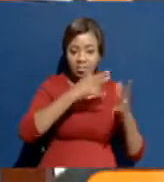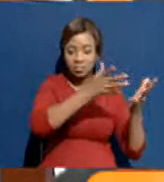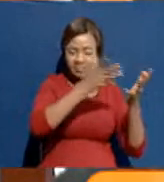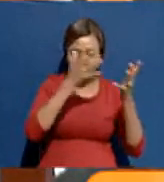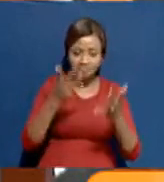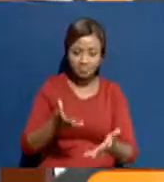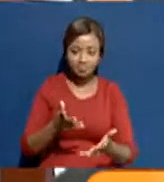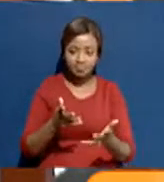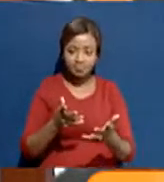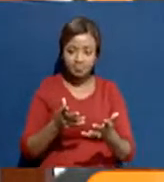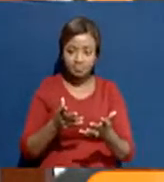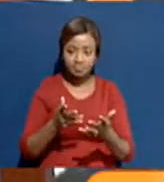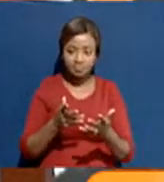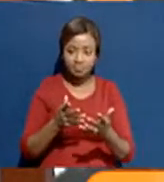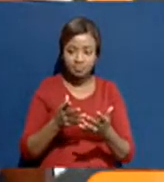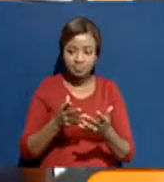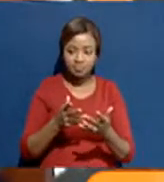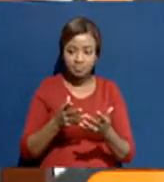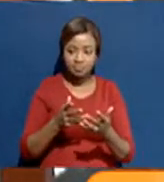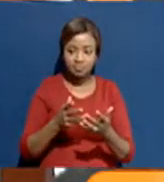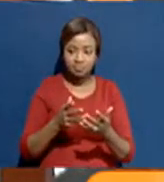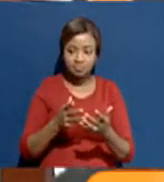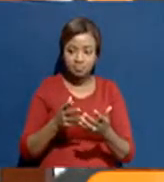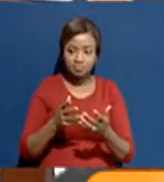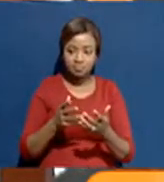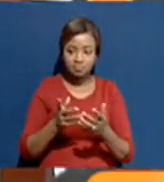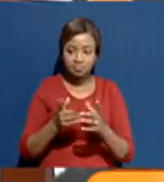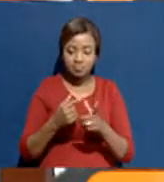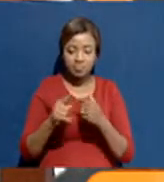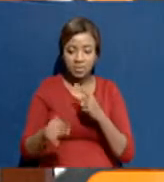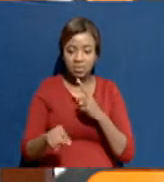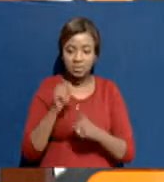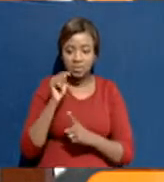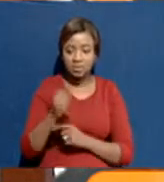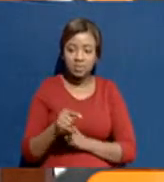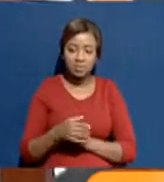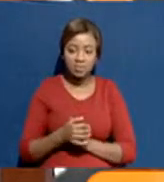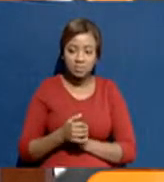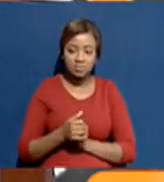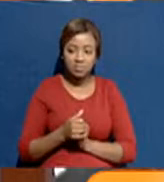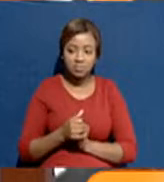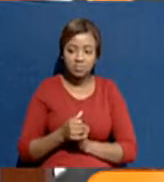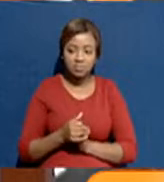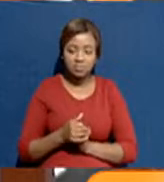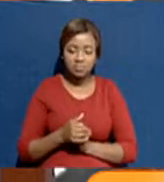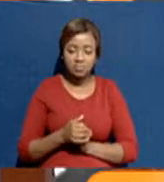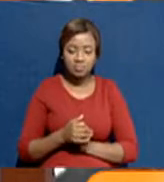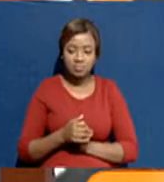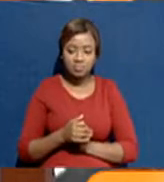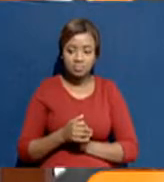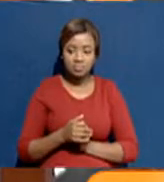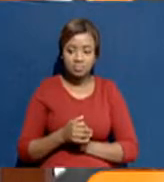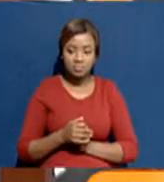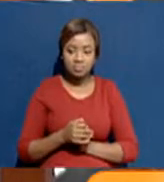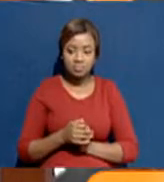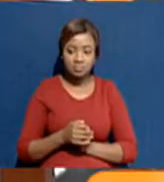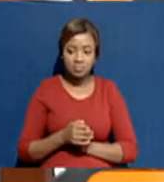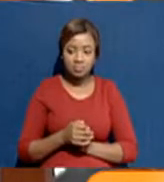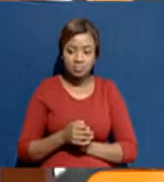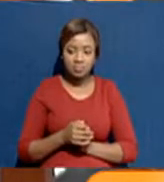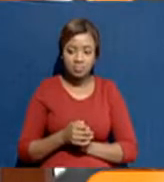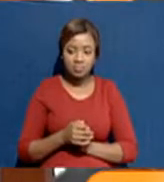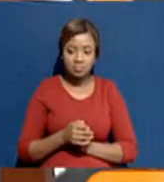vehicle and then did the... Because I think it sent a very